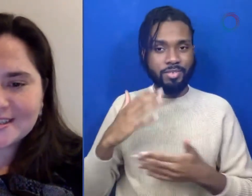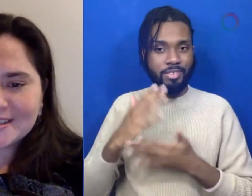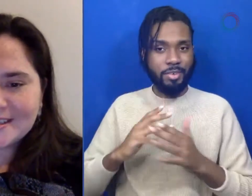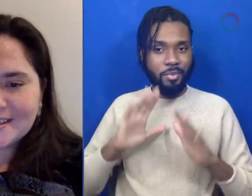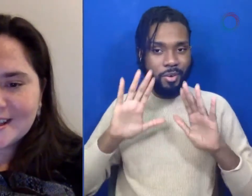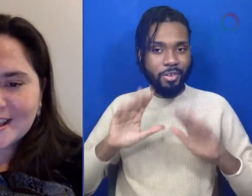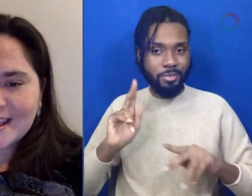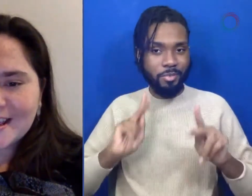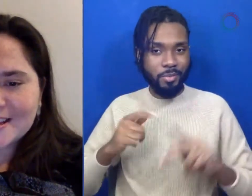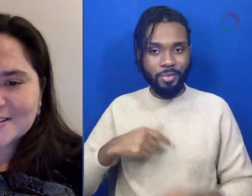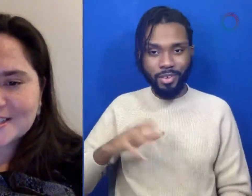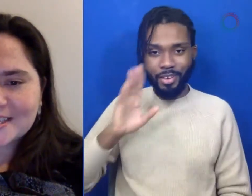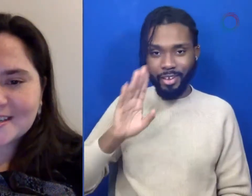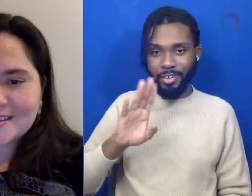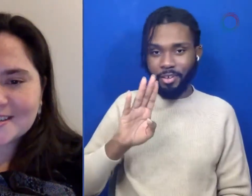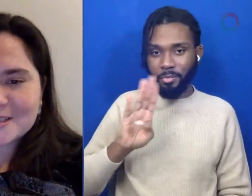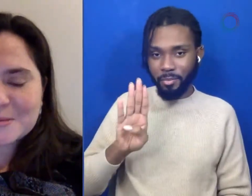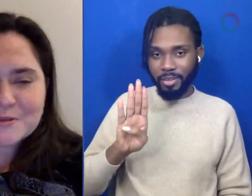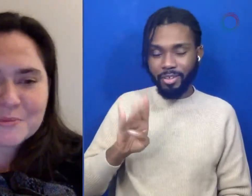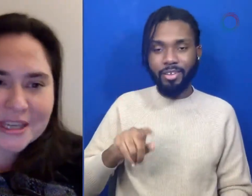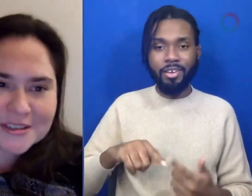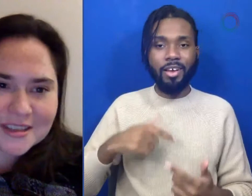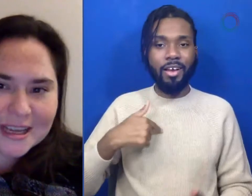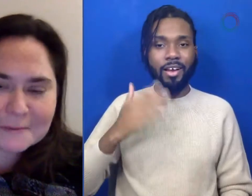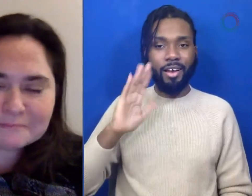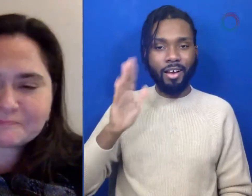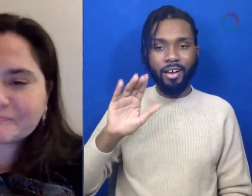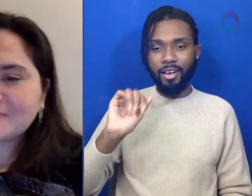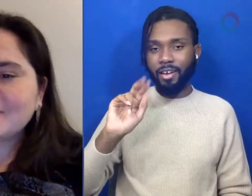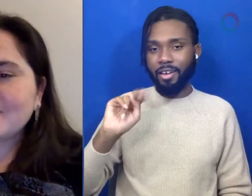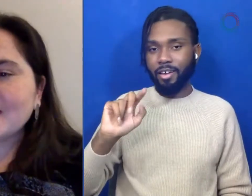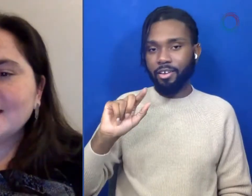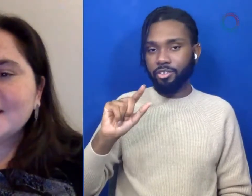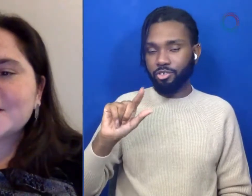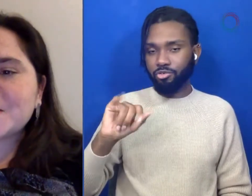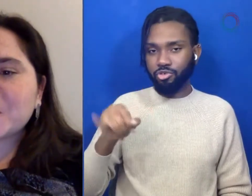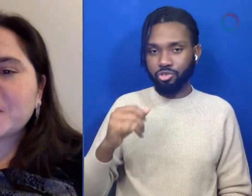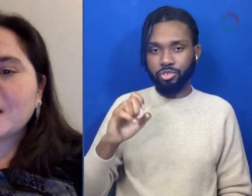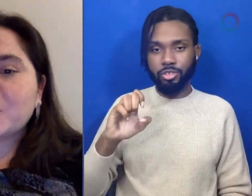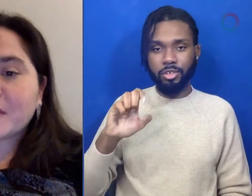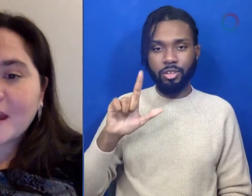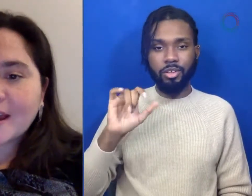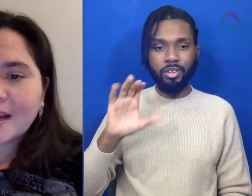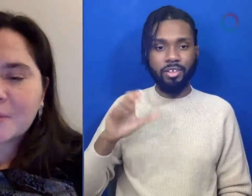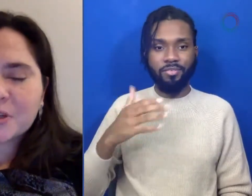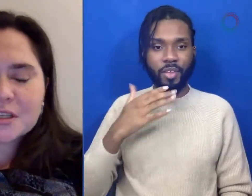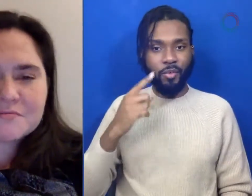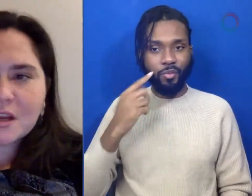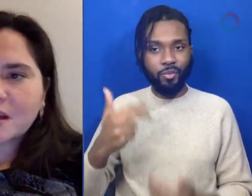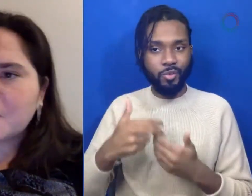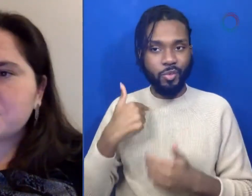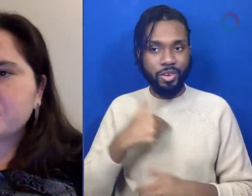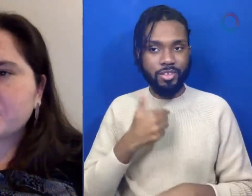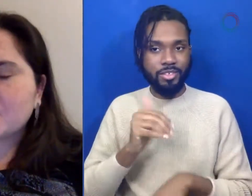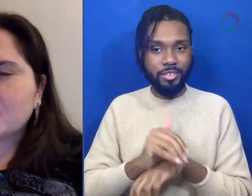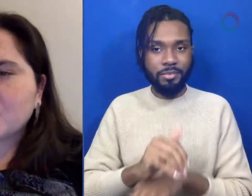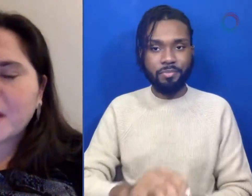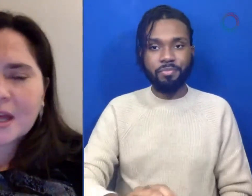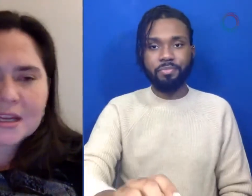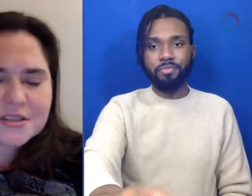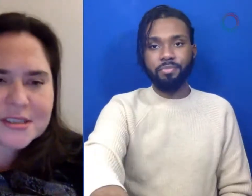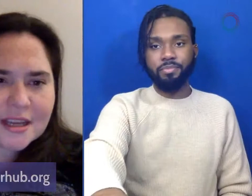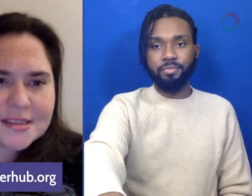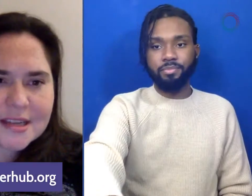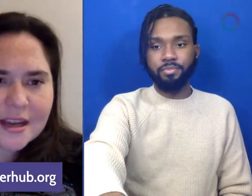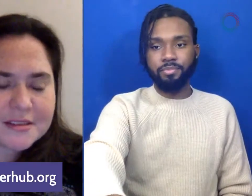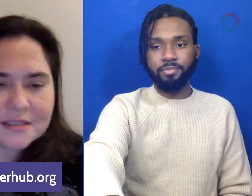B. Hey, Angelique. Thanks so much for being here tonight. So with that, I'm going to go